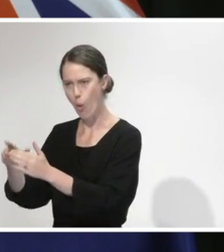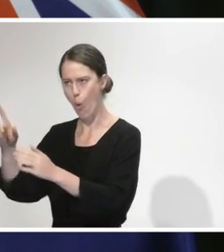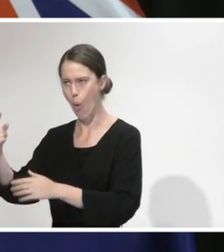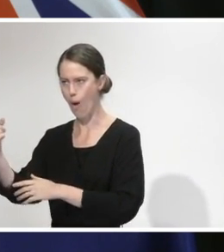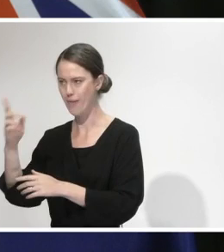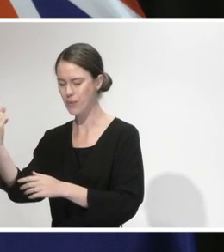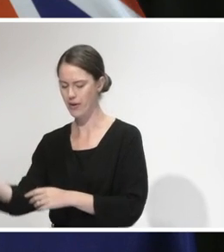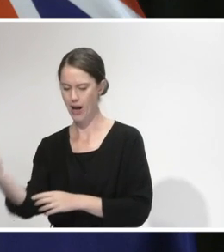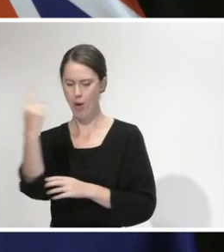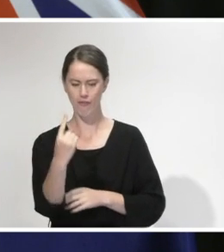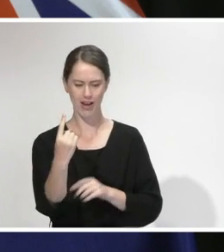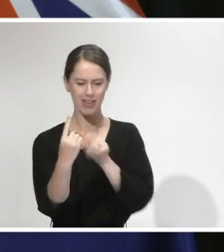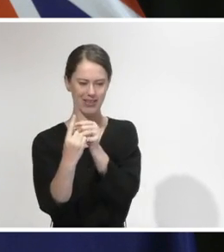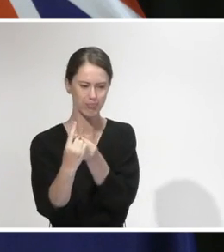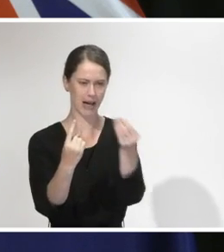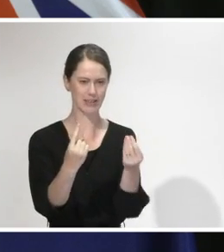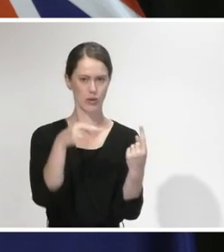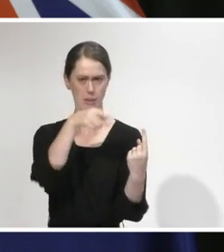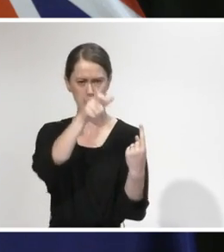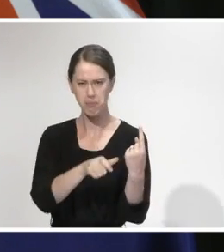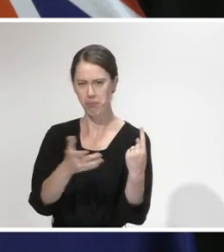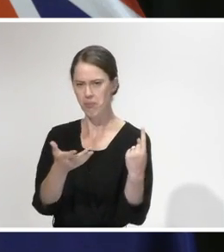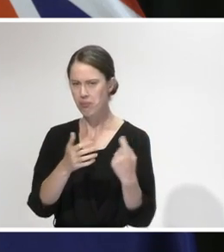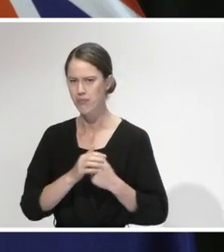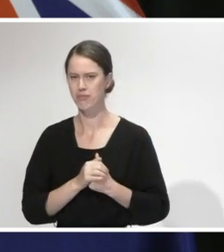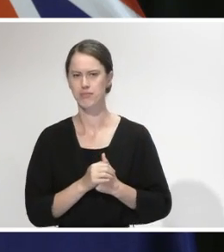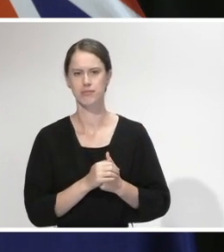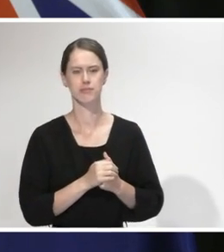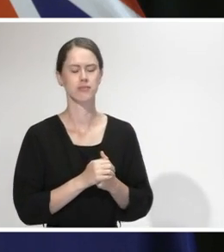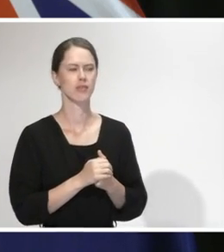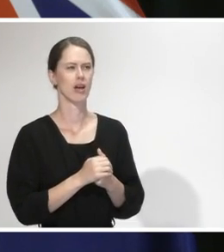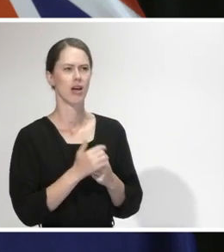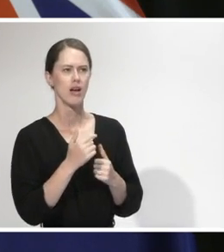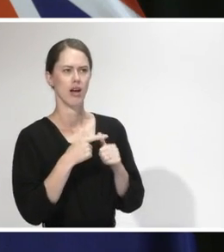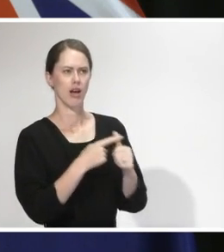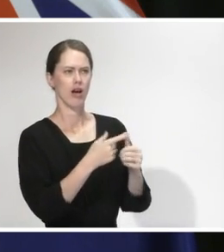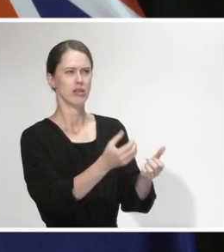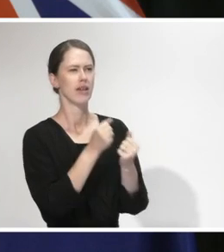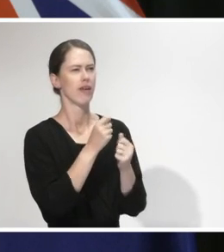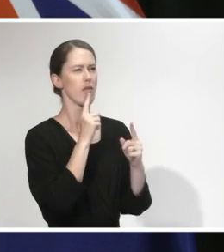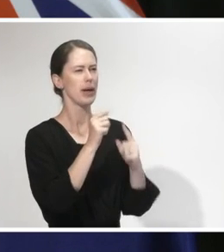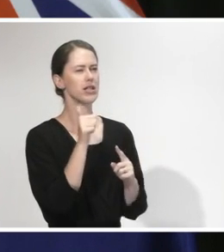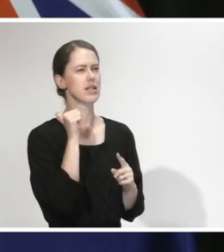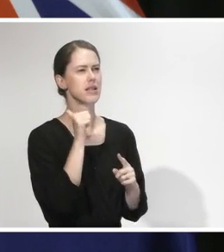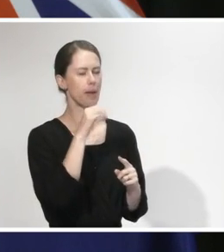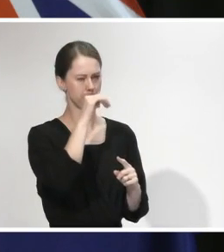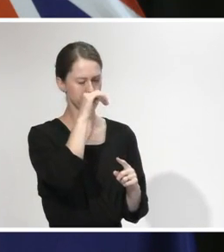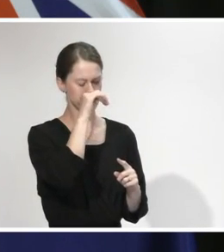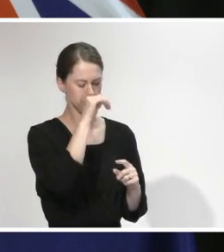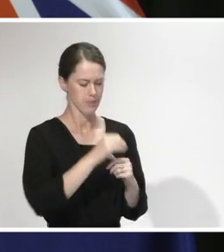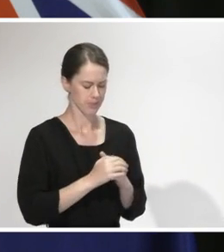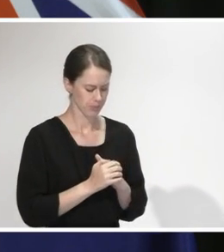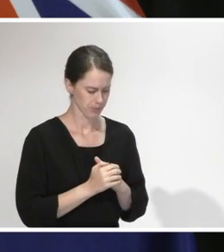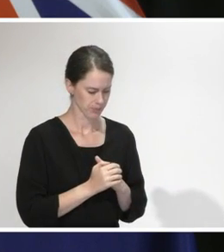they believed to have been infected by the ship's passengers or crew? The information I have, and this was from yesterday, was that it was